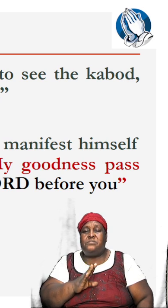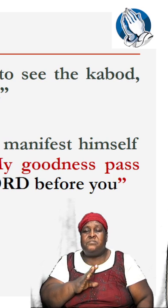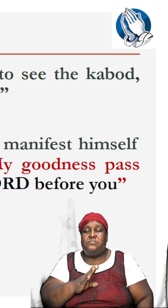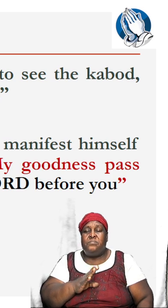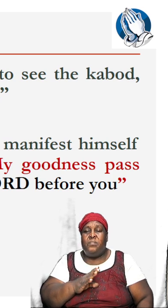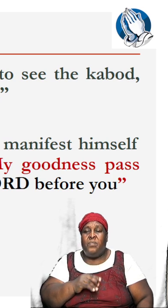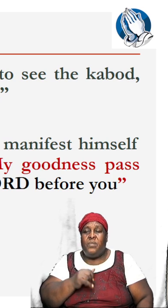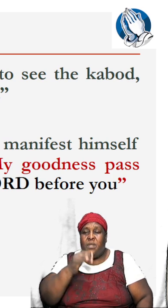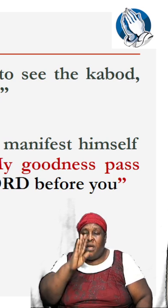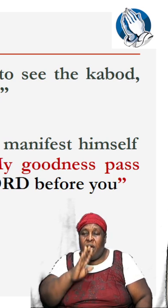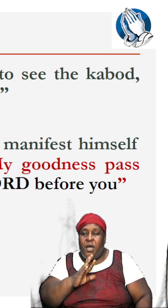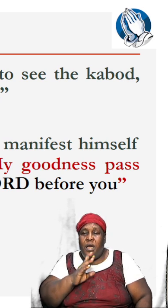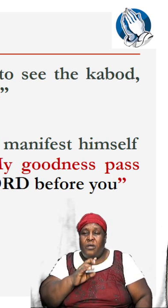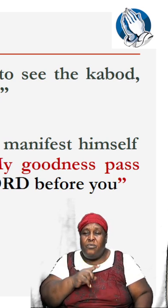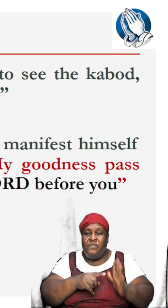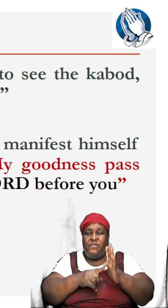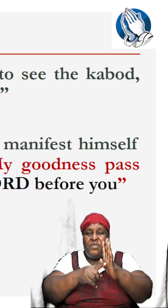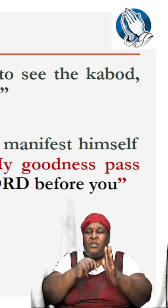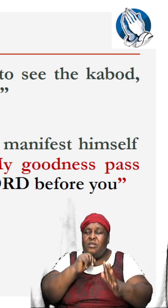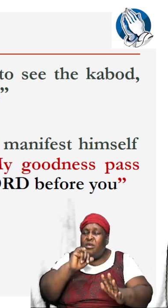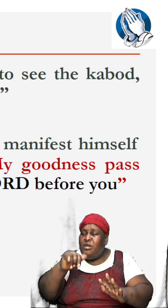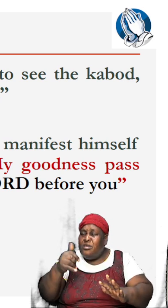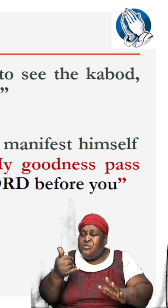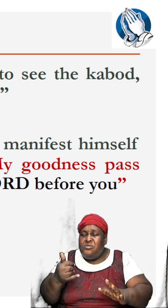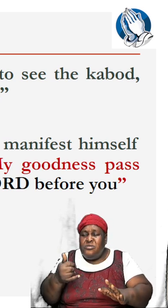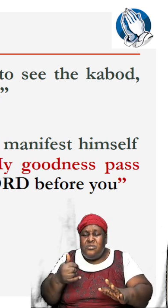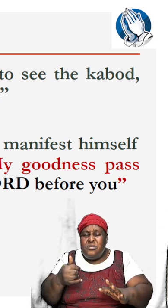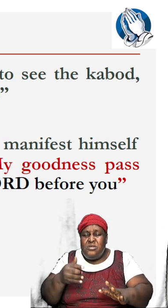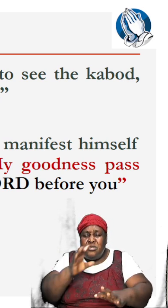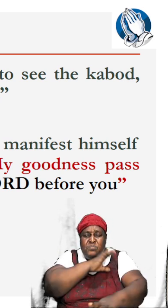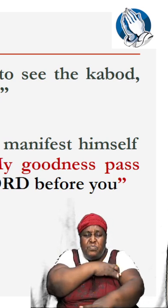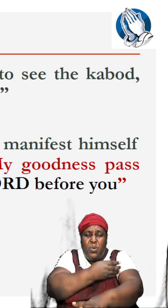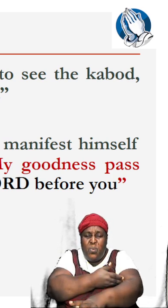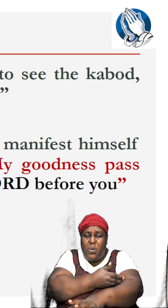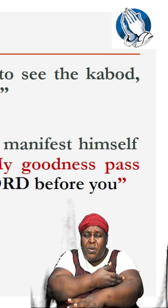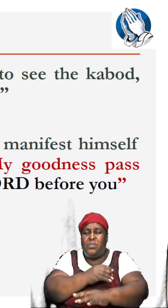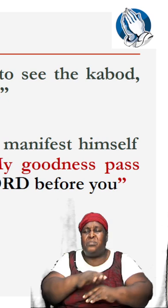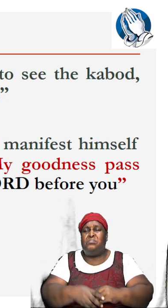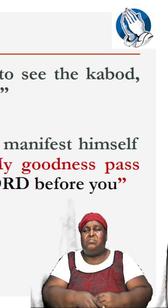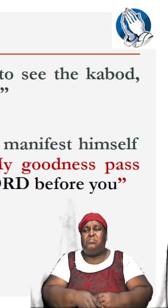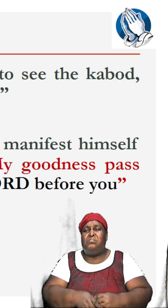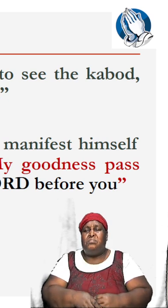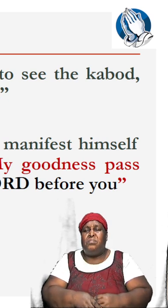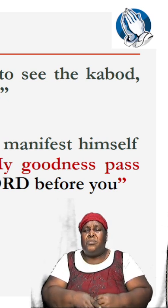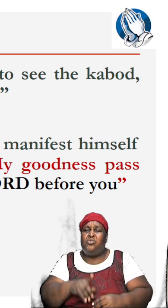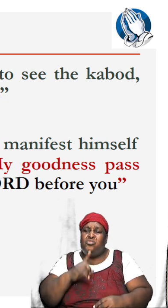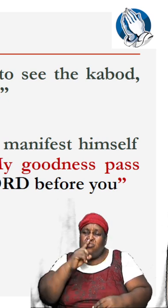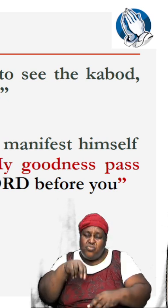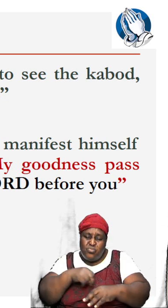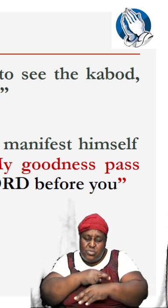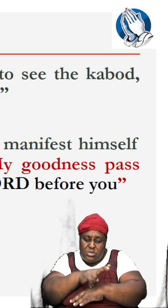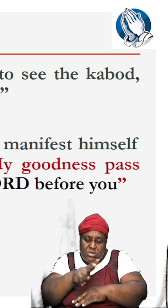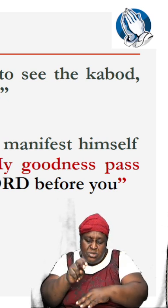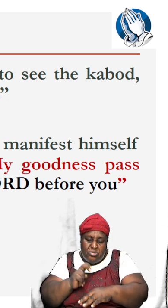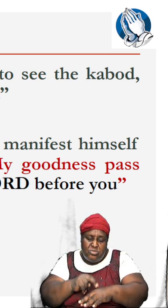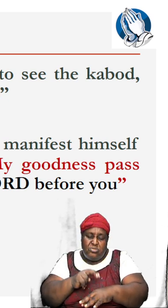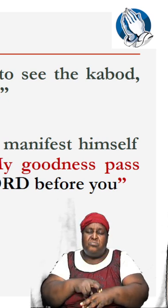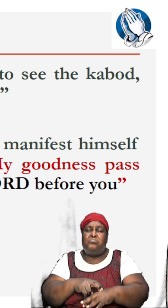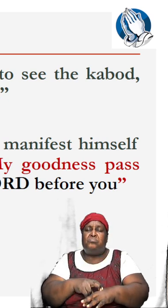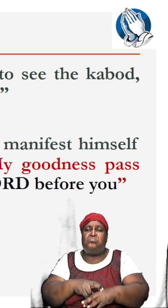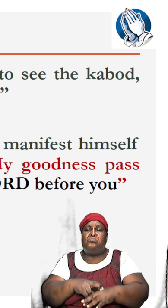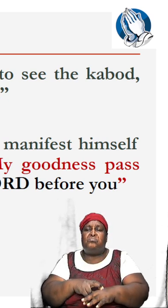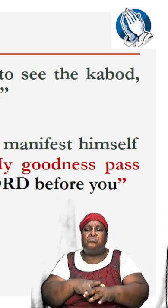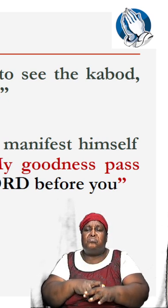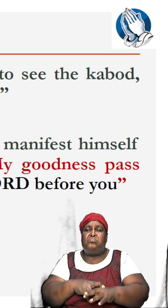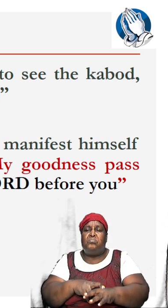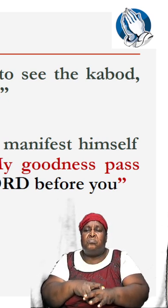So God would have revealed not just his power, not his wrath against sin, but his true nature. He would show, and